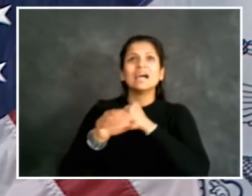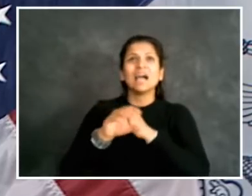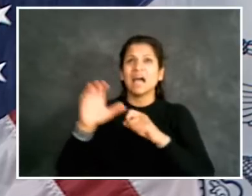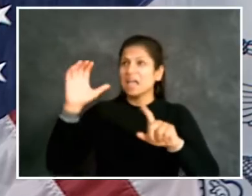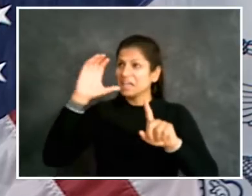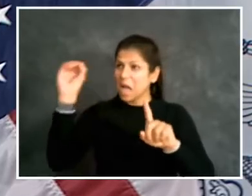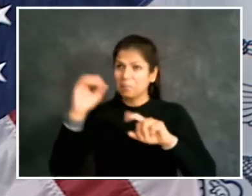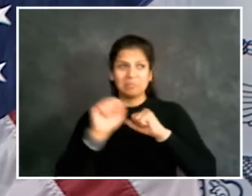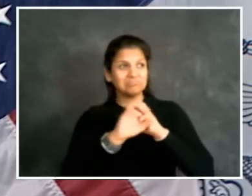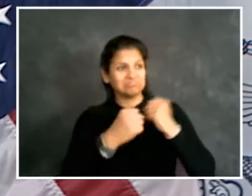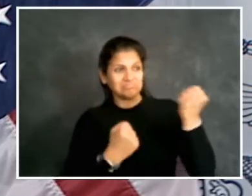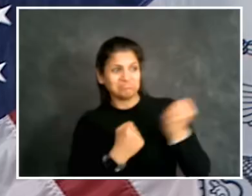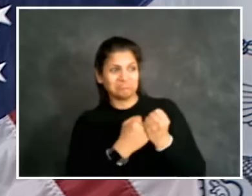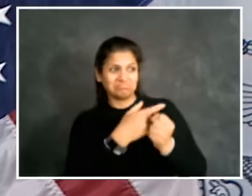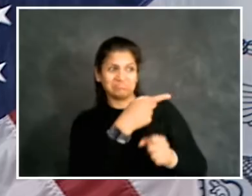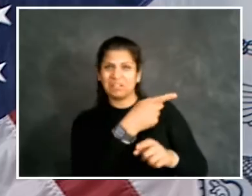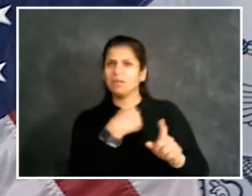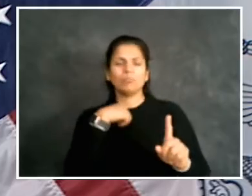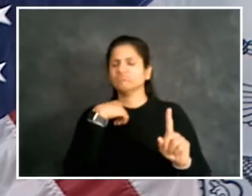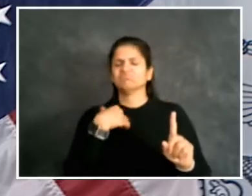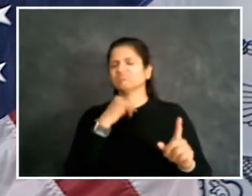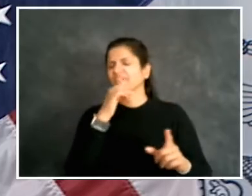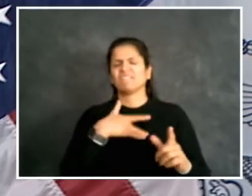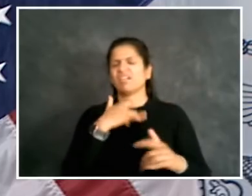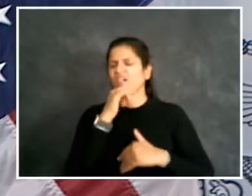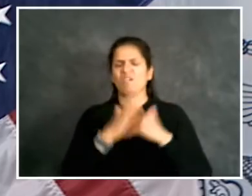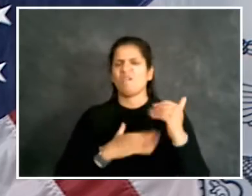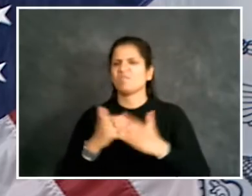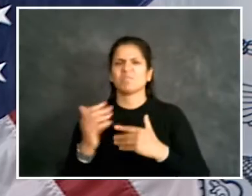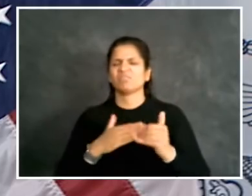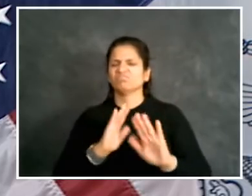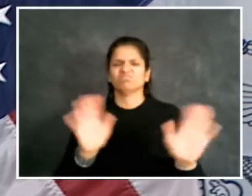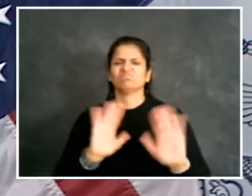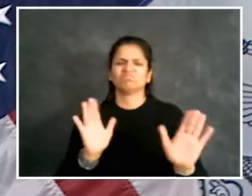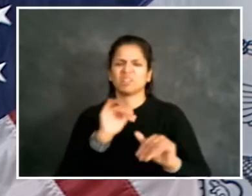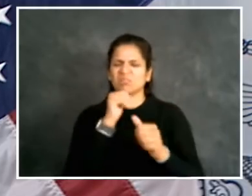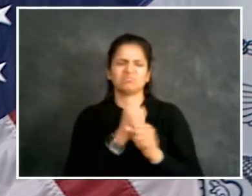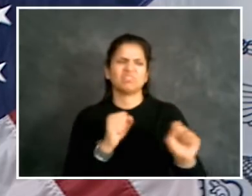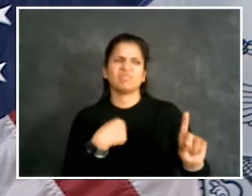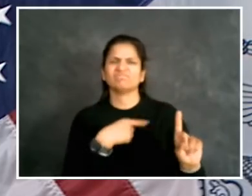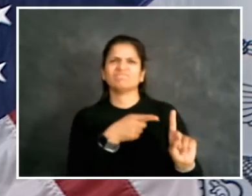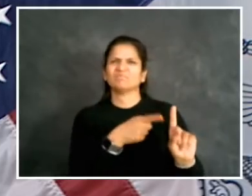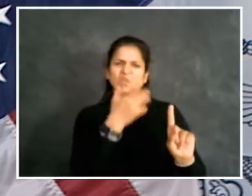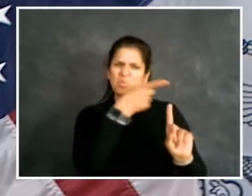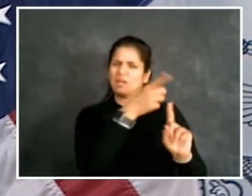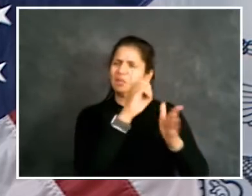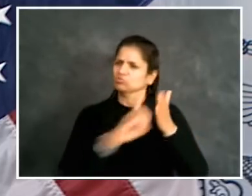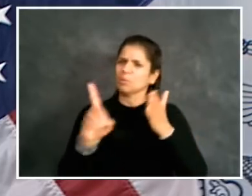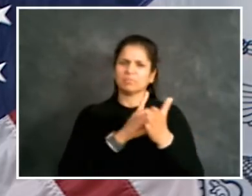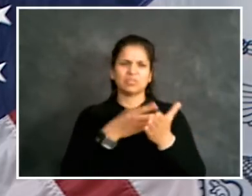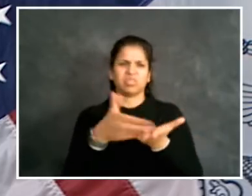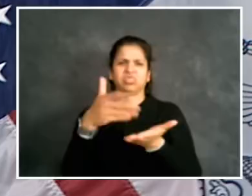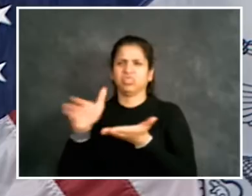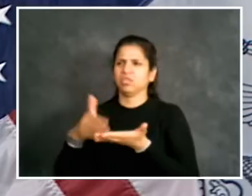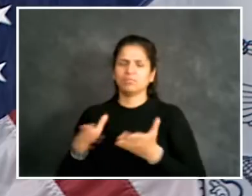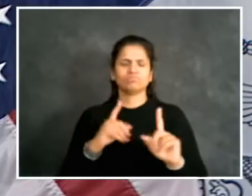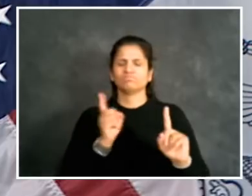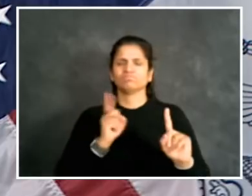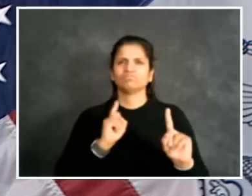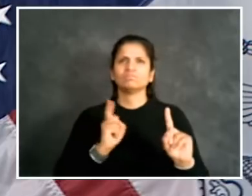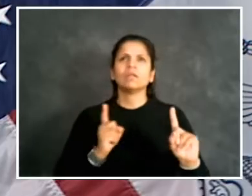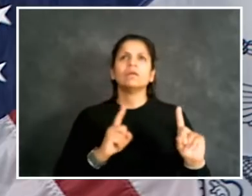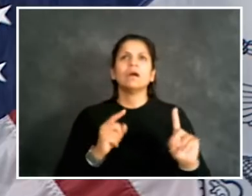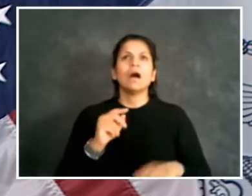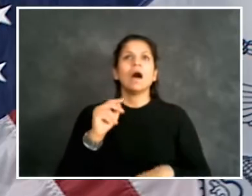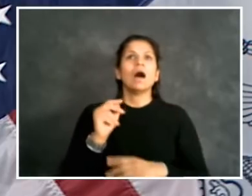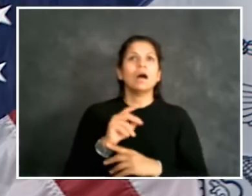Mount Sinai lay down the law about that and make clear that that's not something appropriate. They came here in principle to help